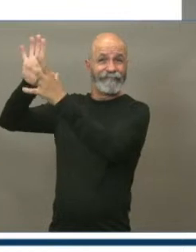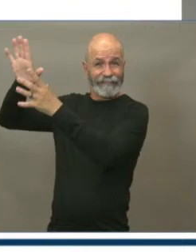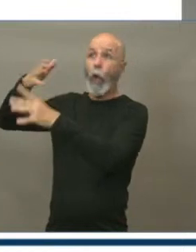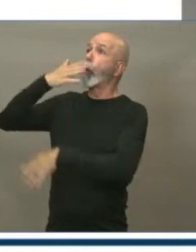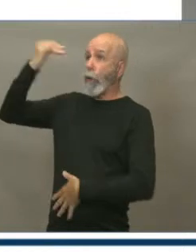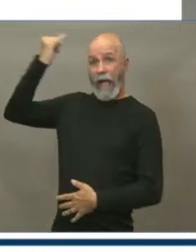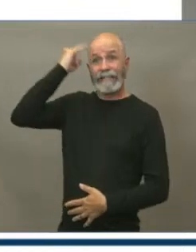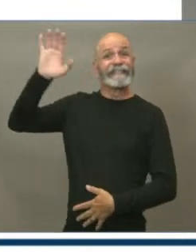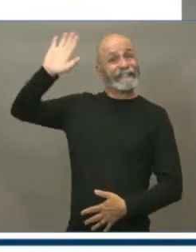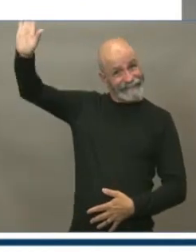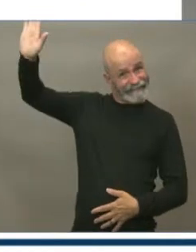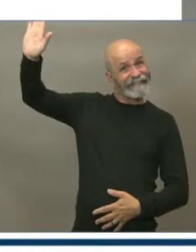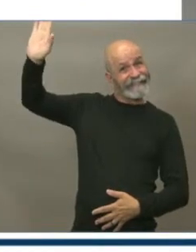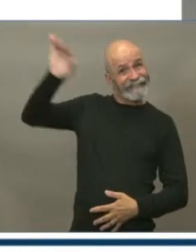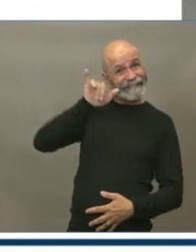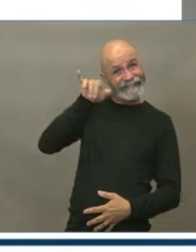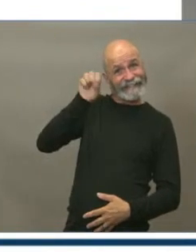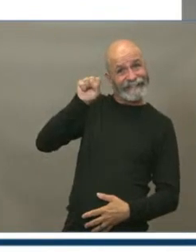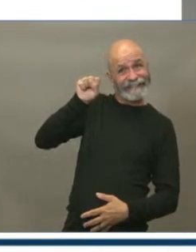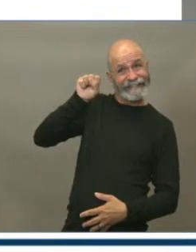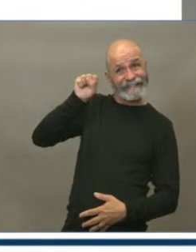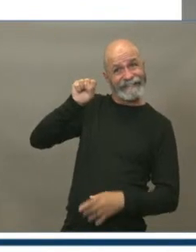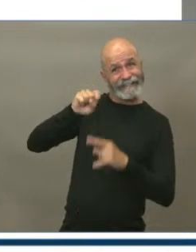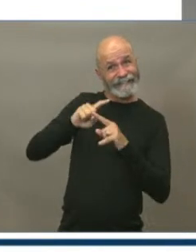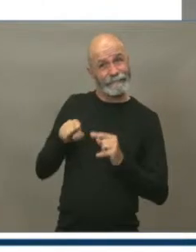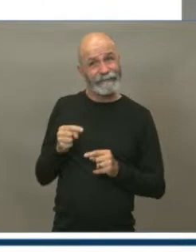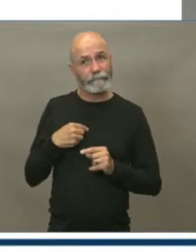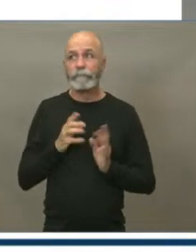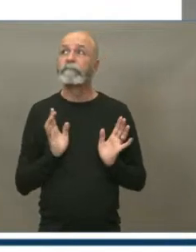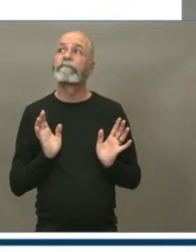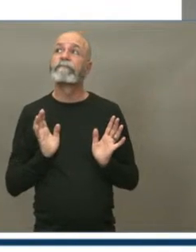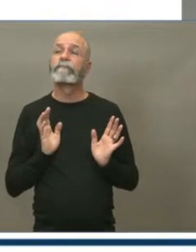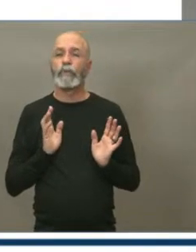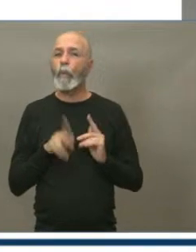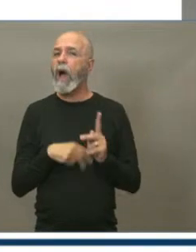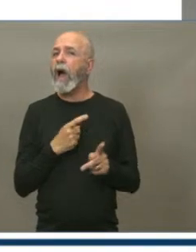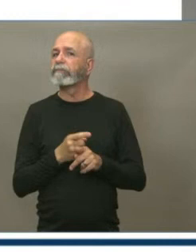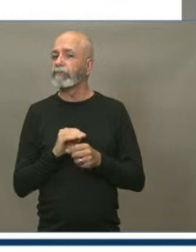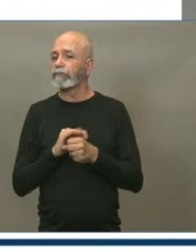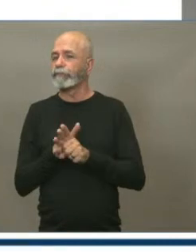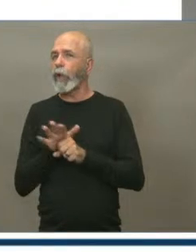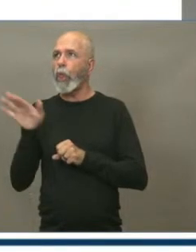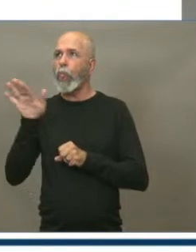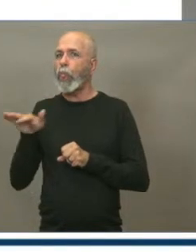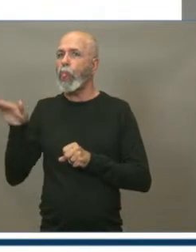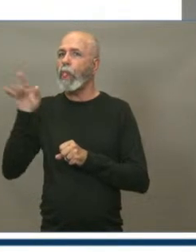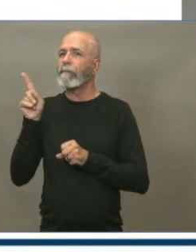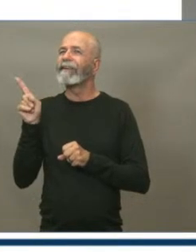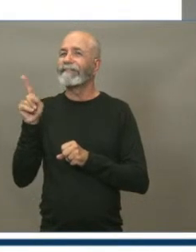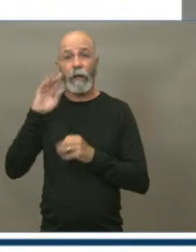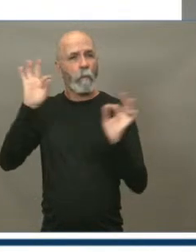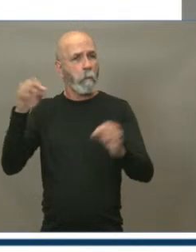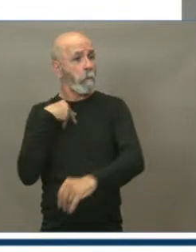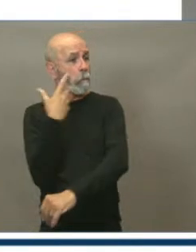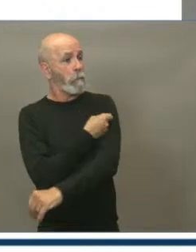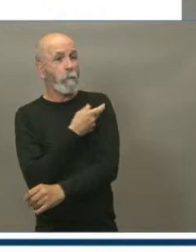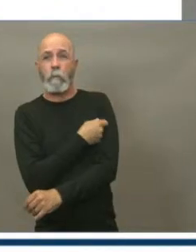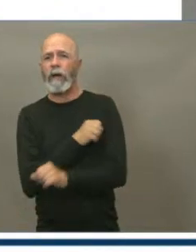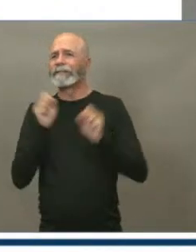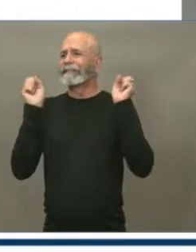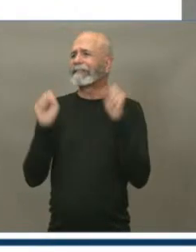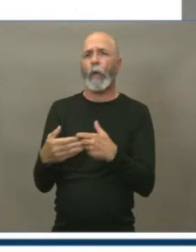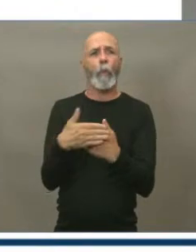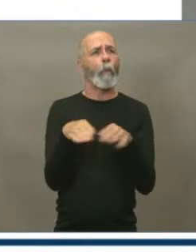doesn't accommodate at all for where you're at with the epidemiology. You have to factor both things, not just where you're at with the vaccination rate, but also where you're at with